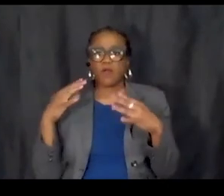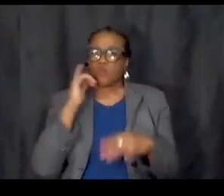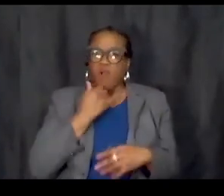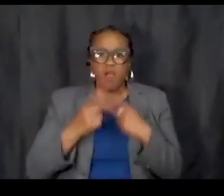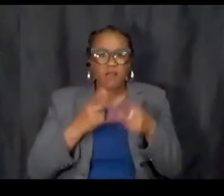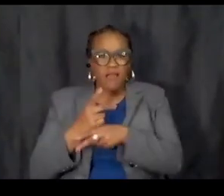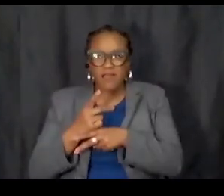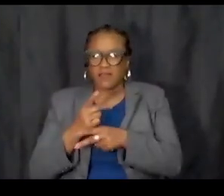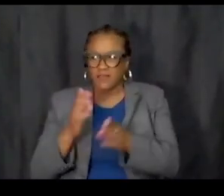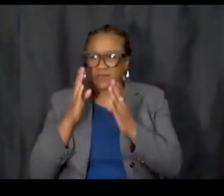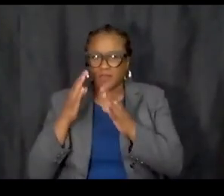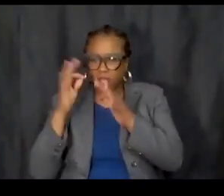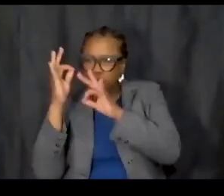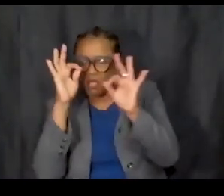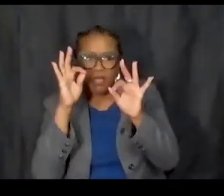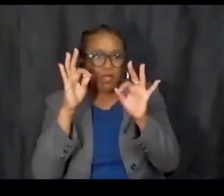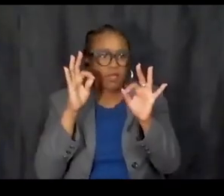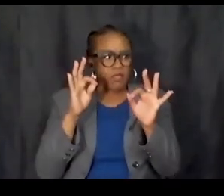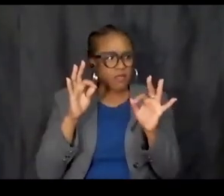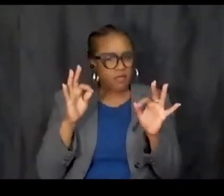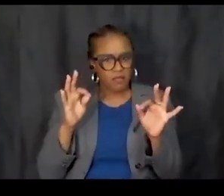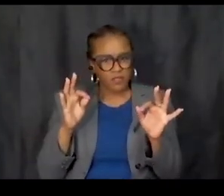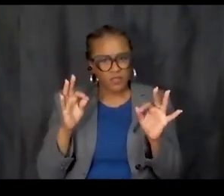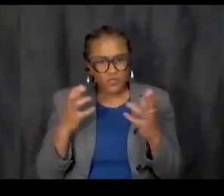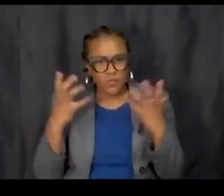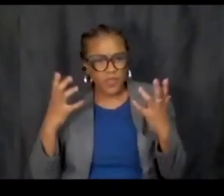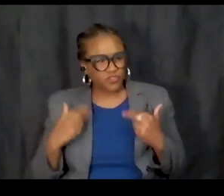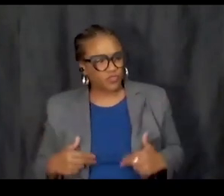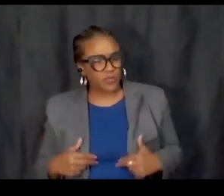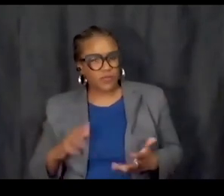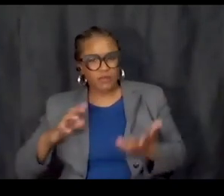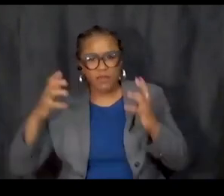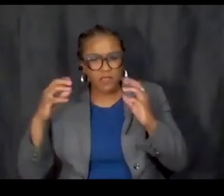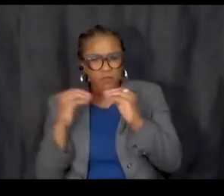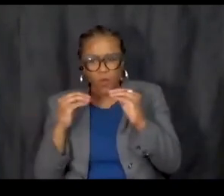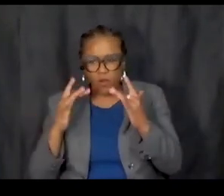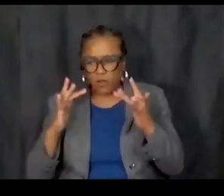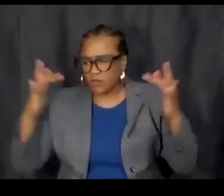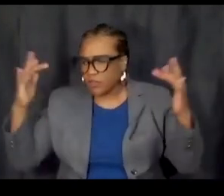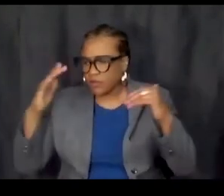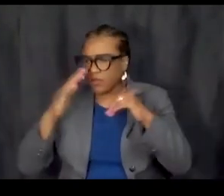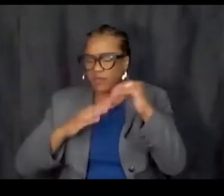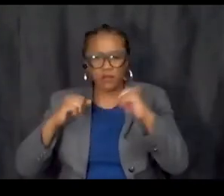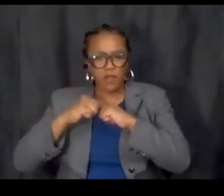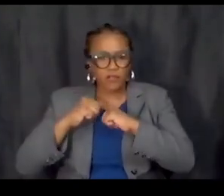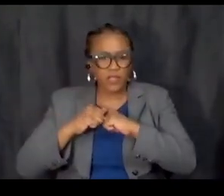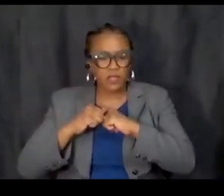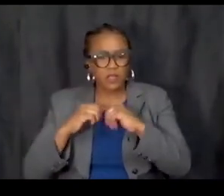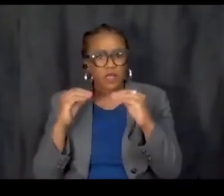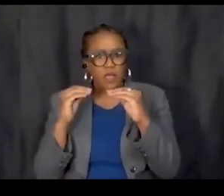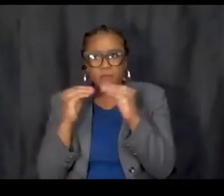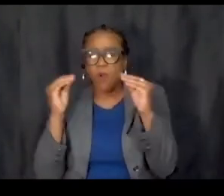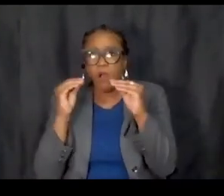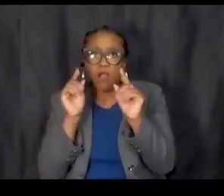of distraction, extrasensory, too human, chaos more glitter than concrete, more confetti